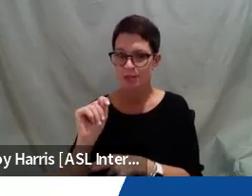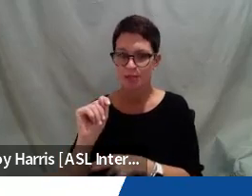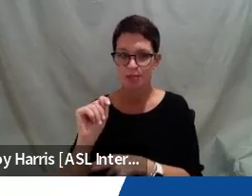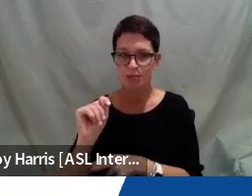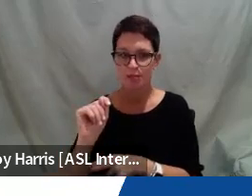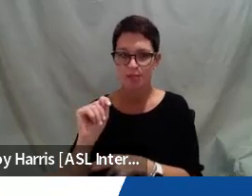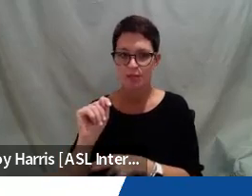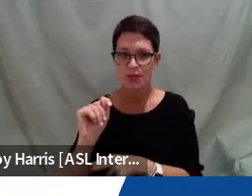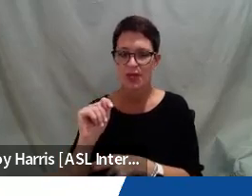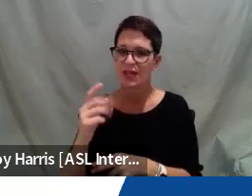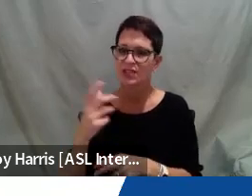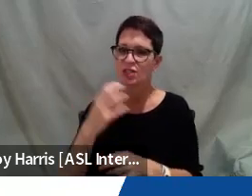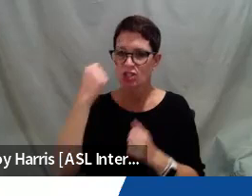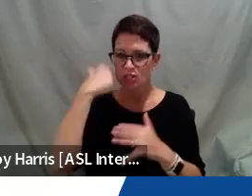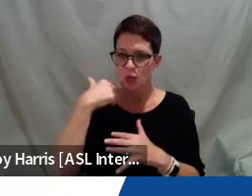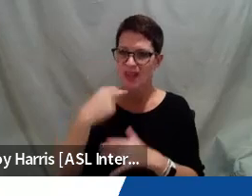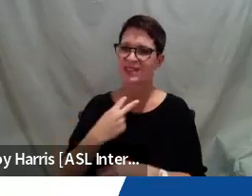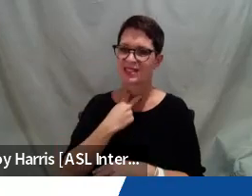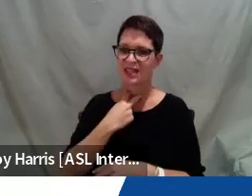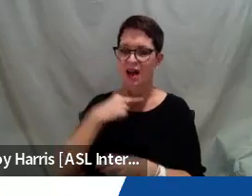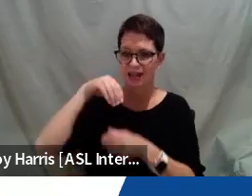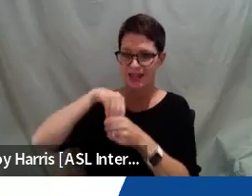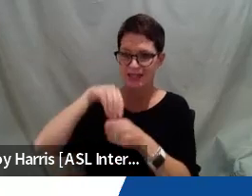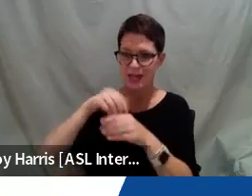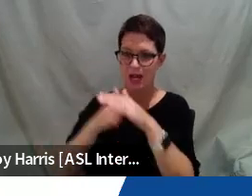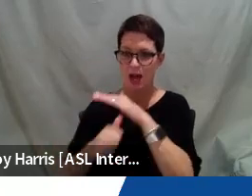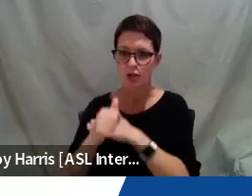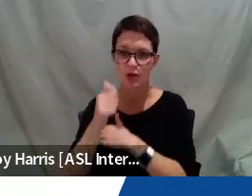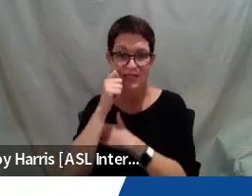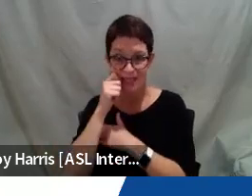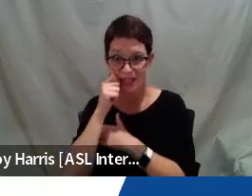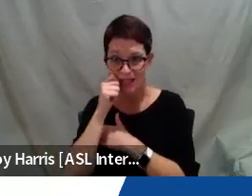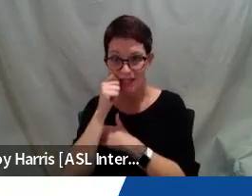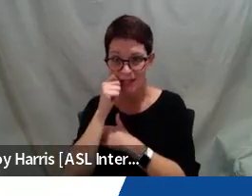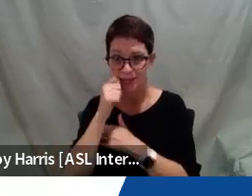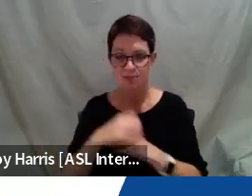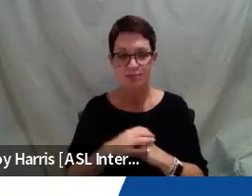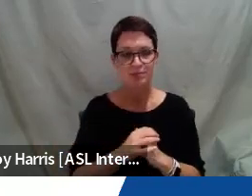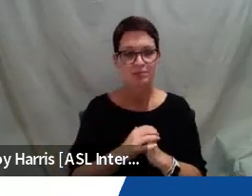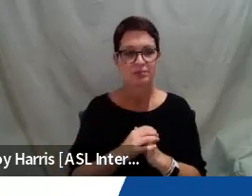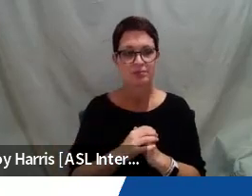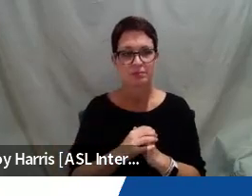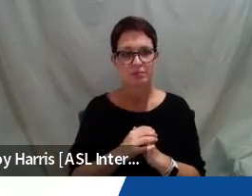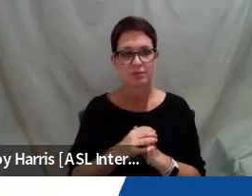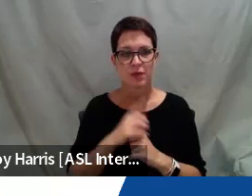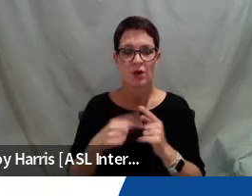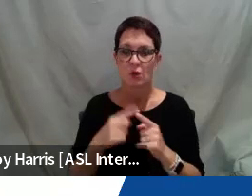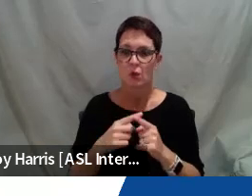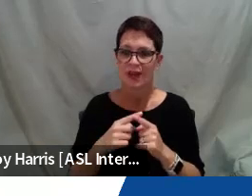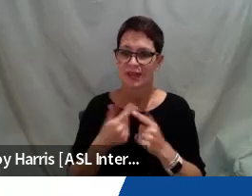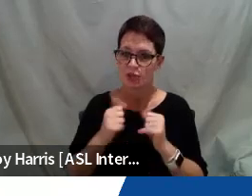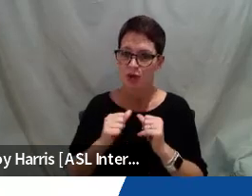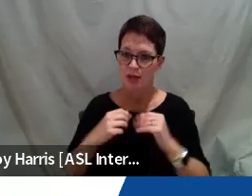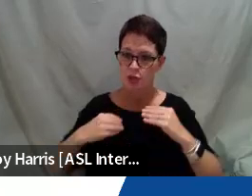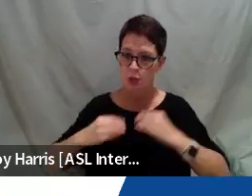by trapped sweat that occurs under the skin, and then when it tries to travel